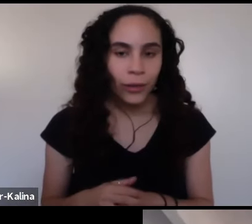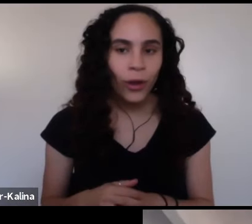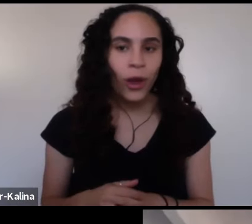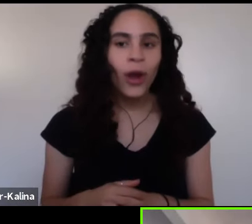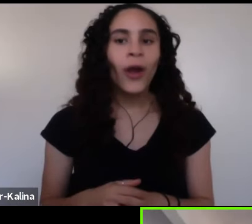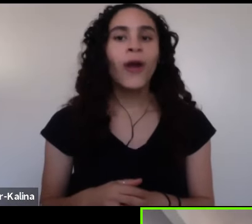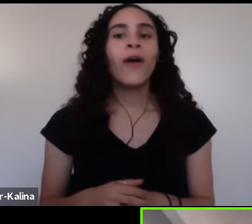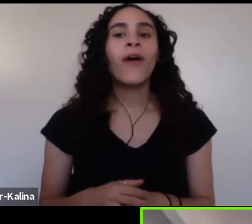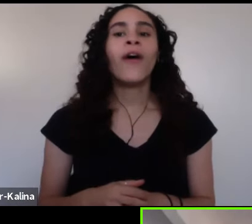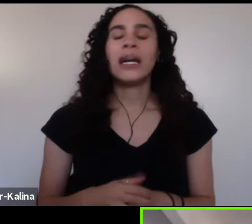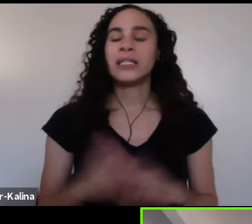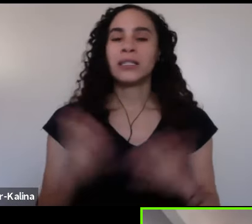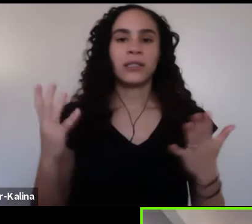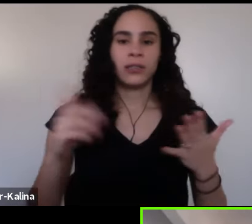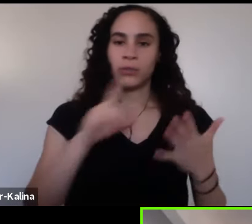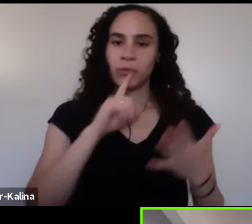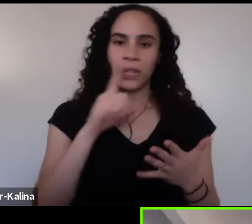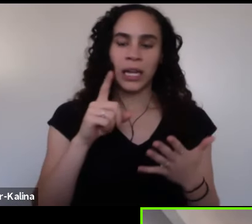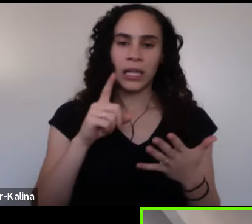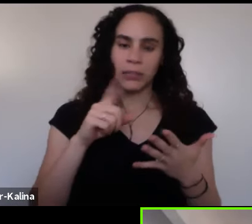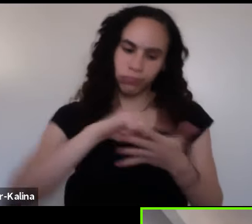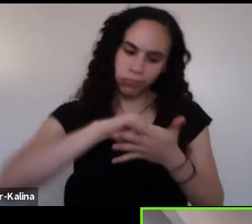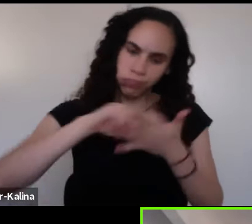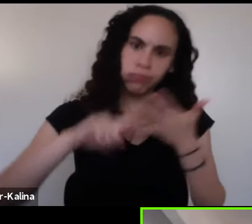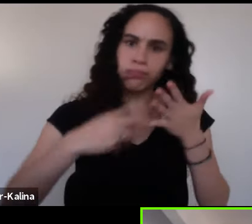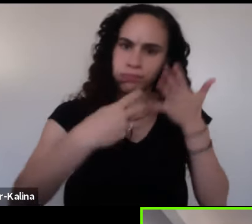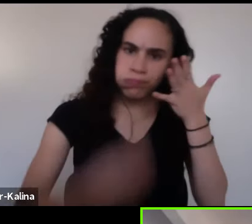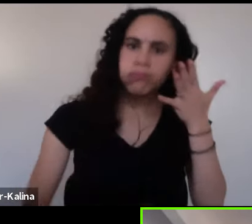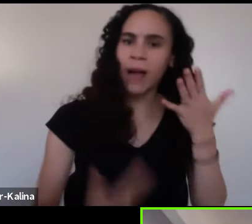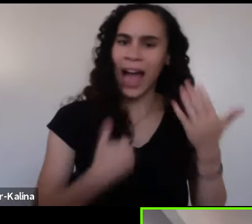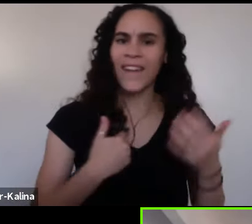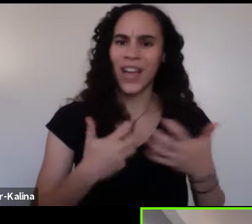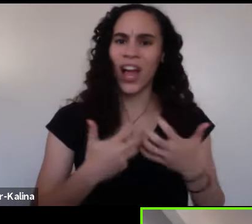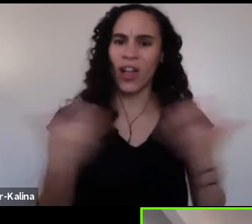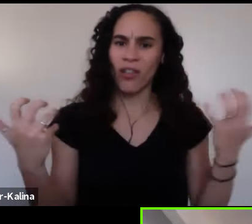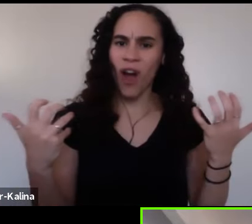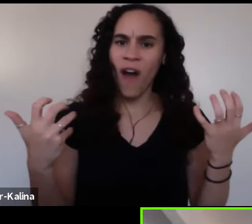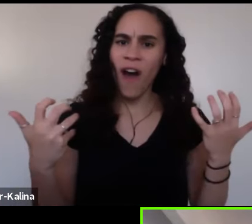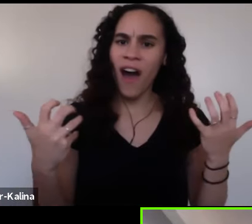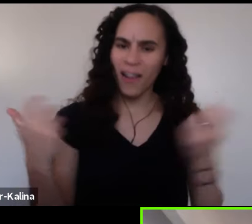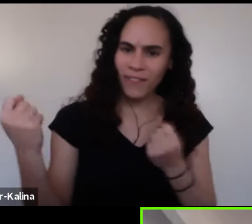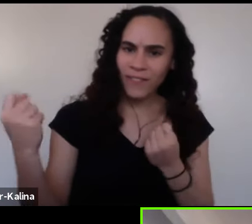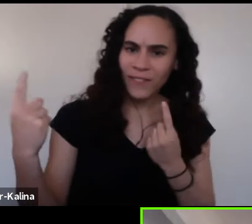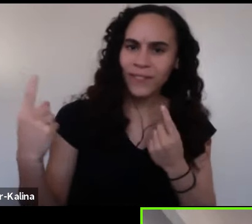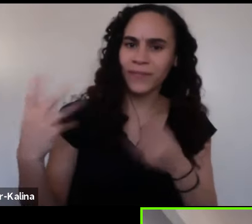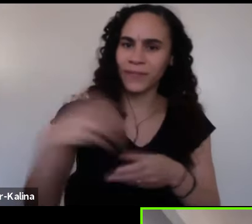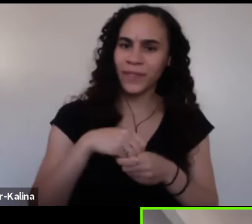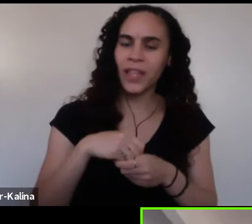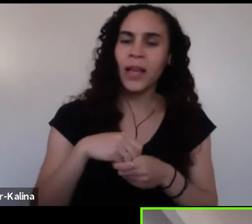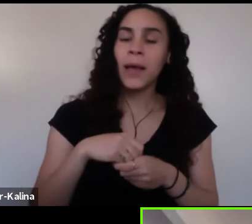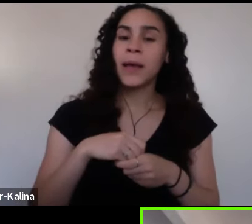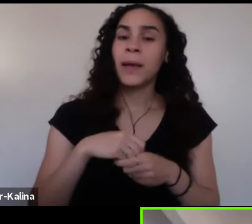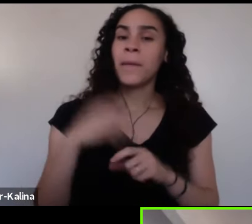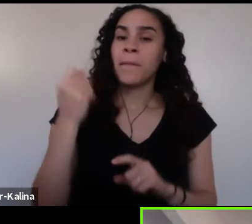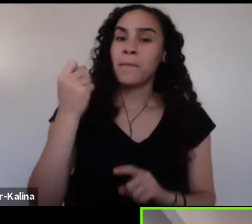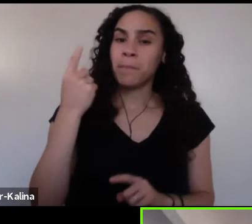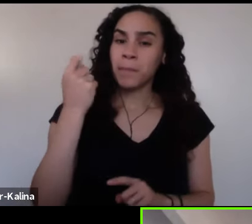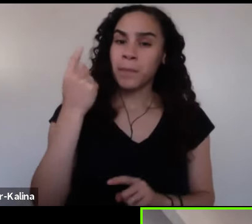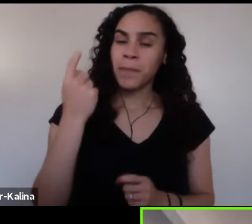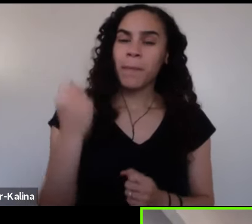whole lot of things, you know. But the whole thing about empathy, well,